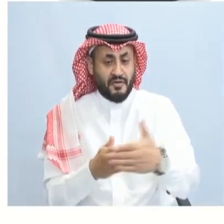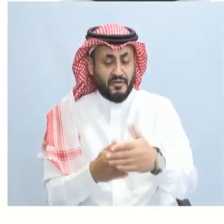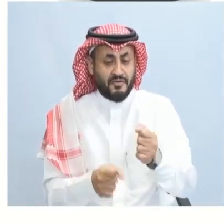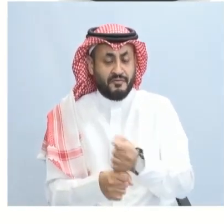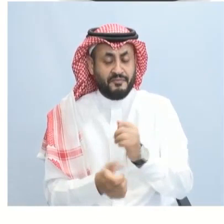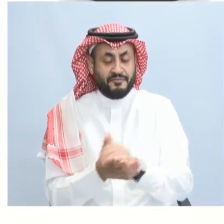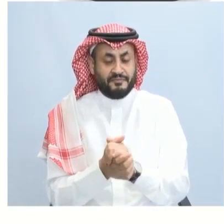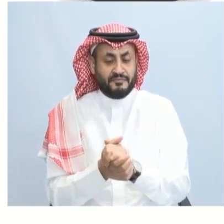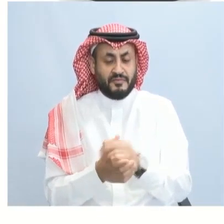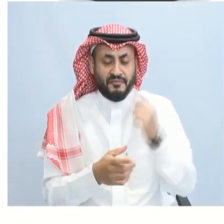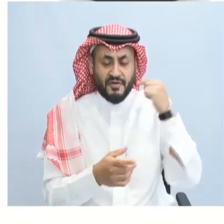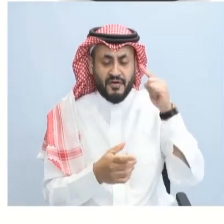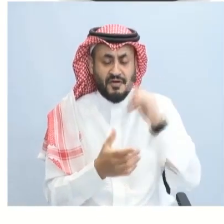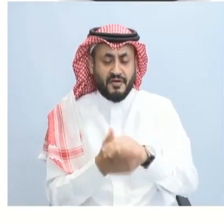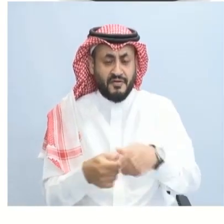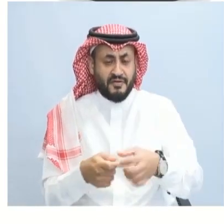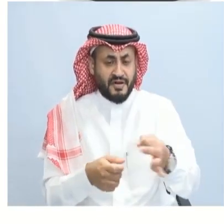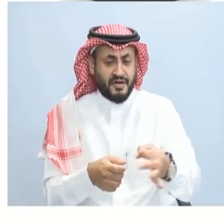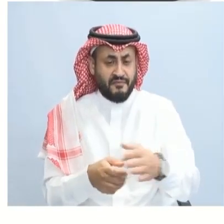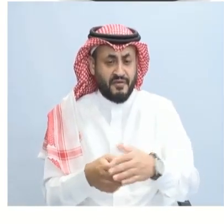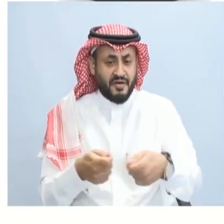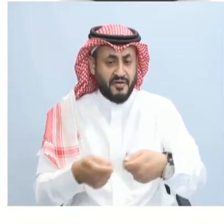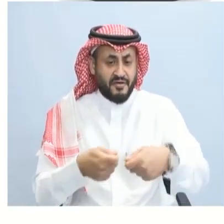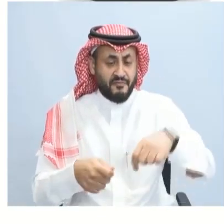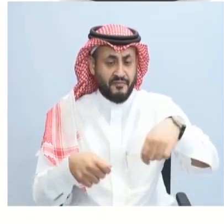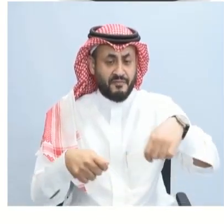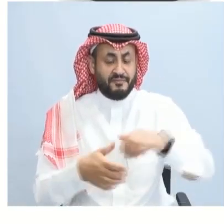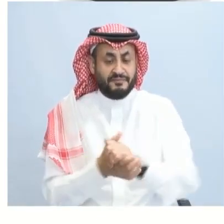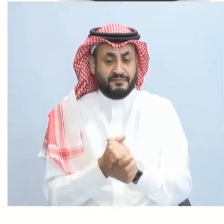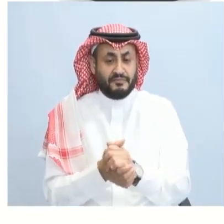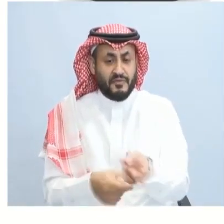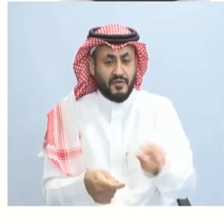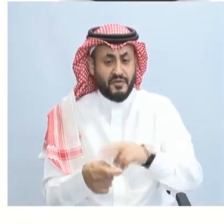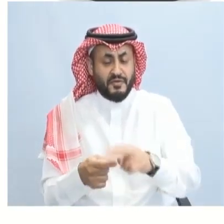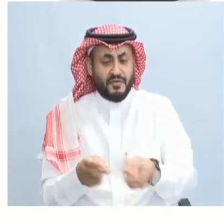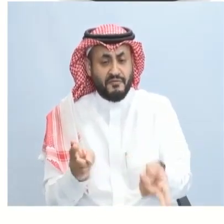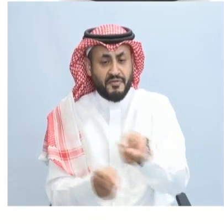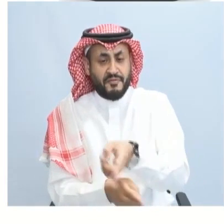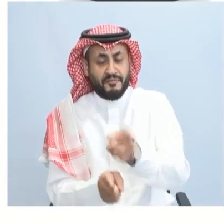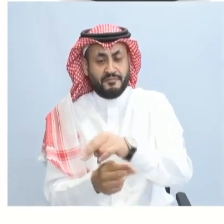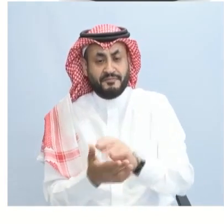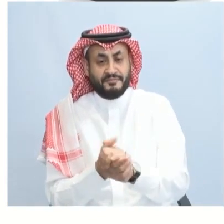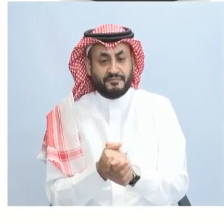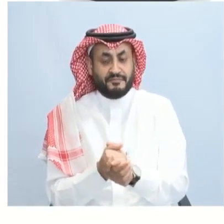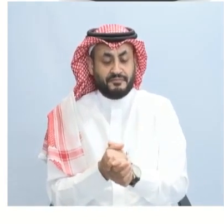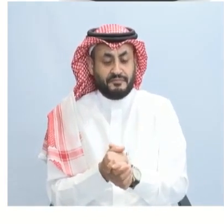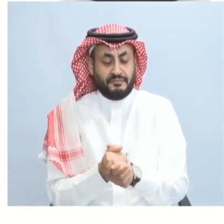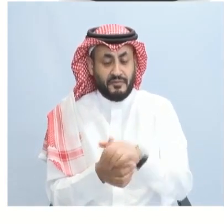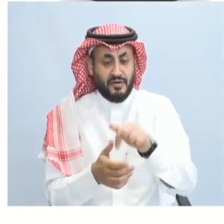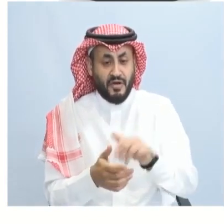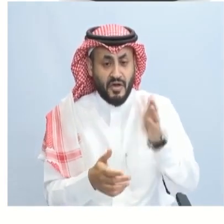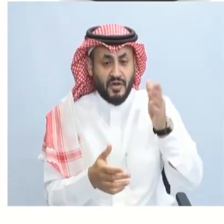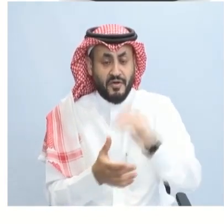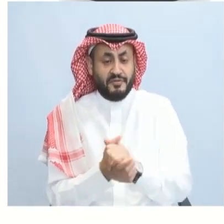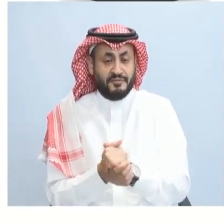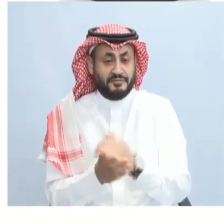think about coins and paper money now. But money is likely to continue to change. In fact, a new kind of